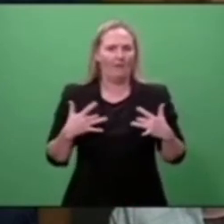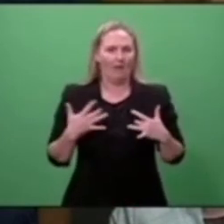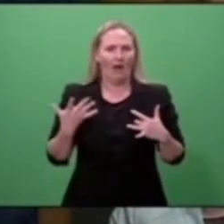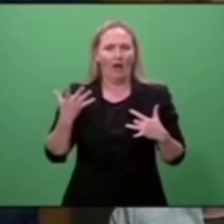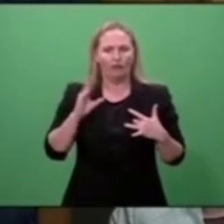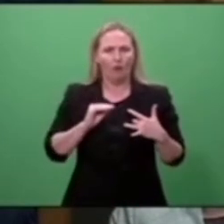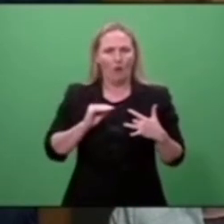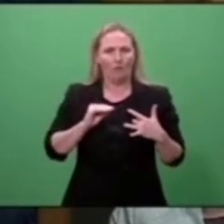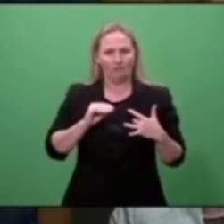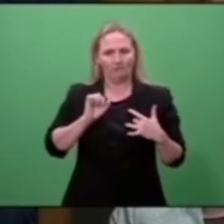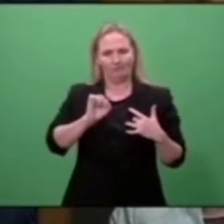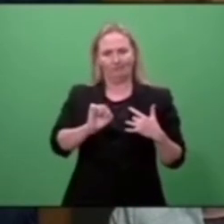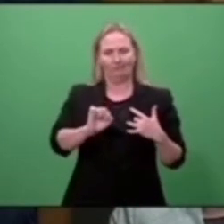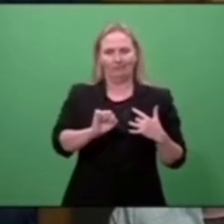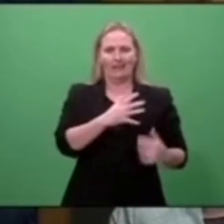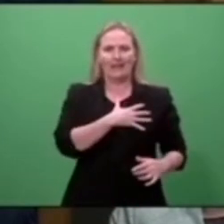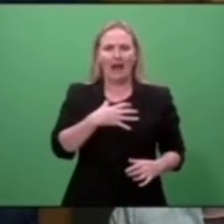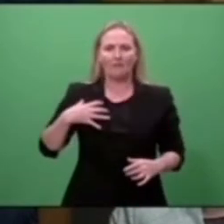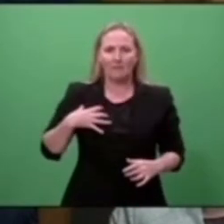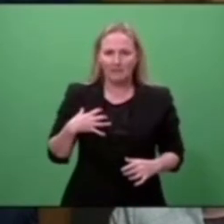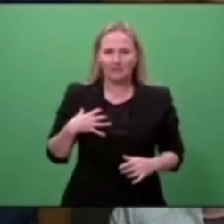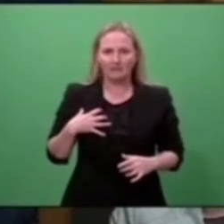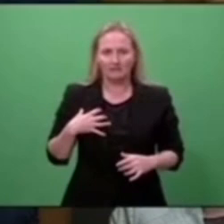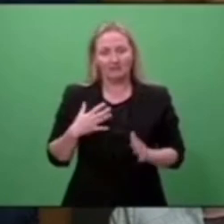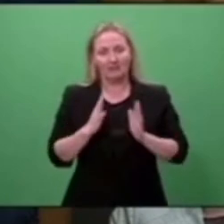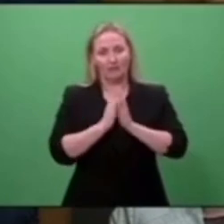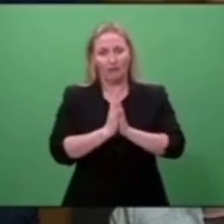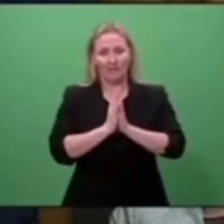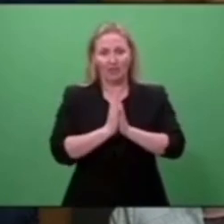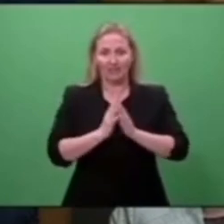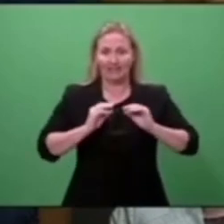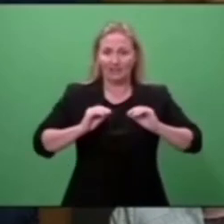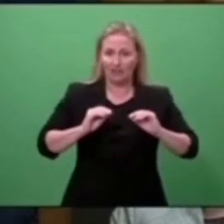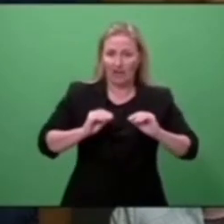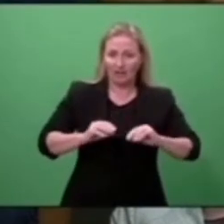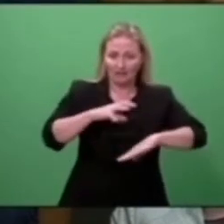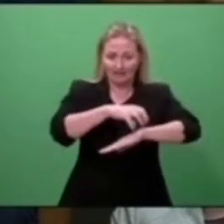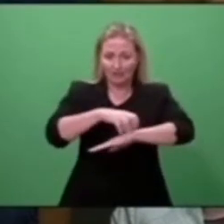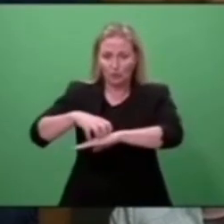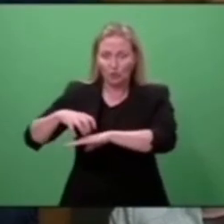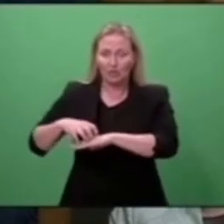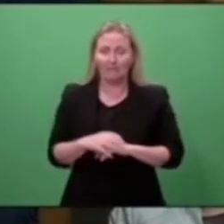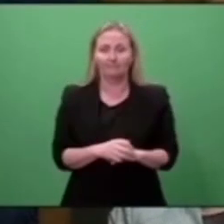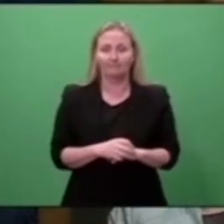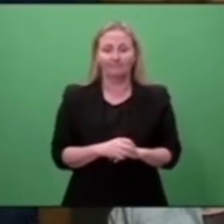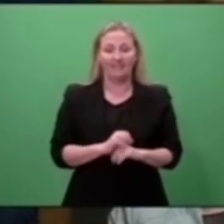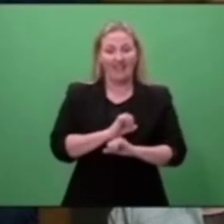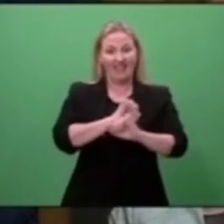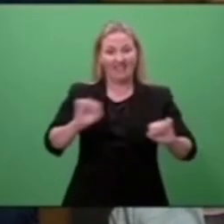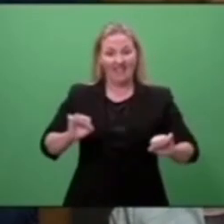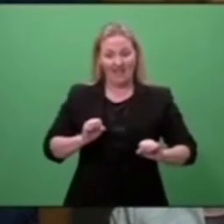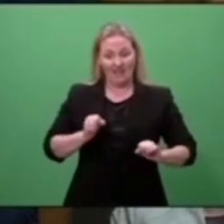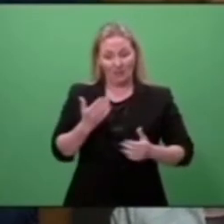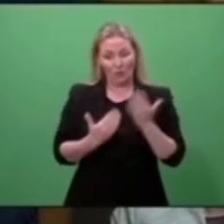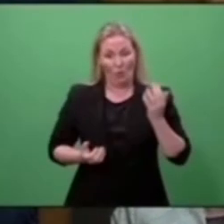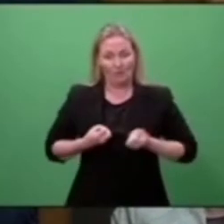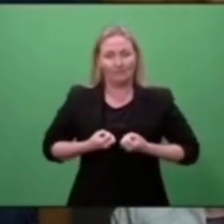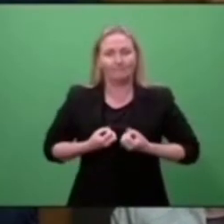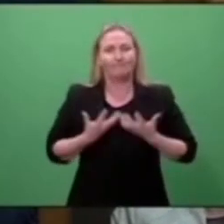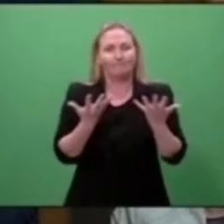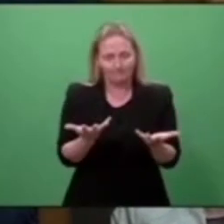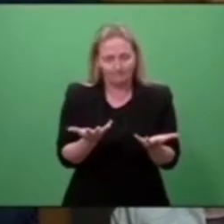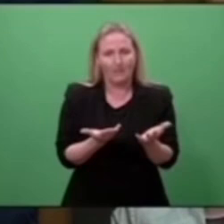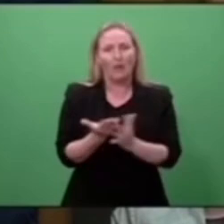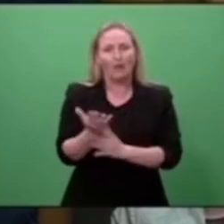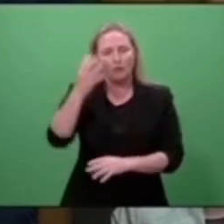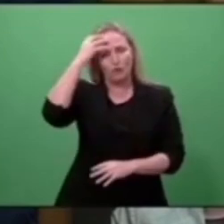faith-based care, whose experiences have been heard and now told by the Royal Commission. As I look in the